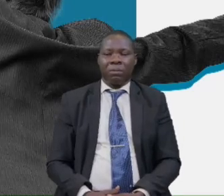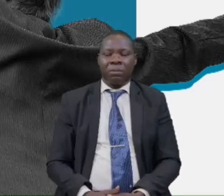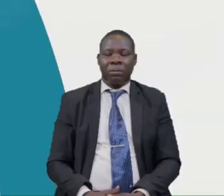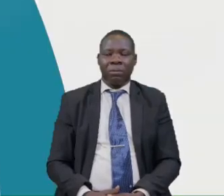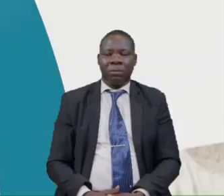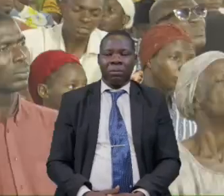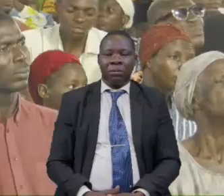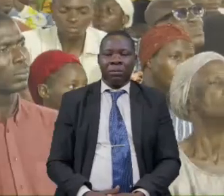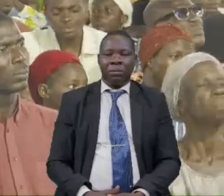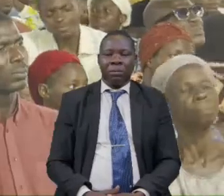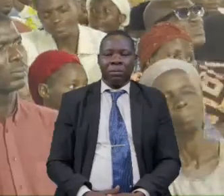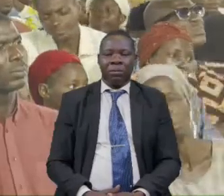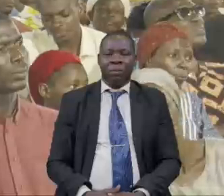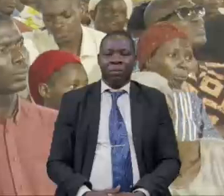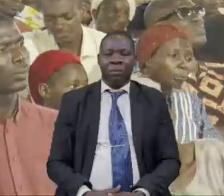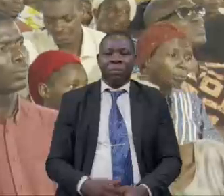If you are watching online